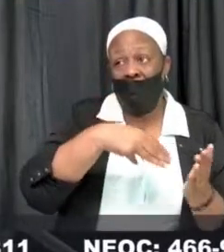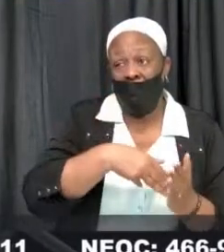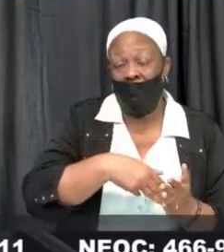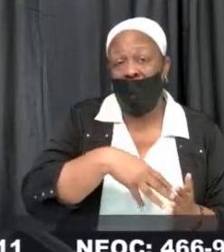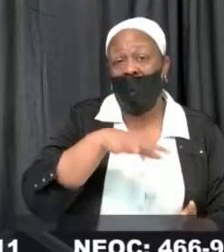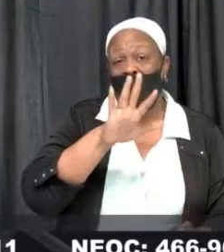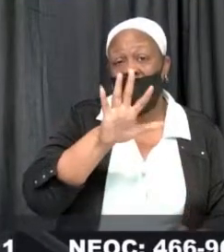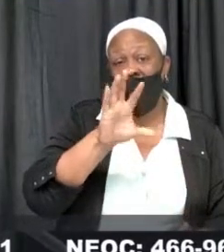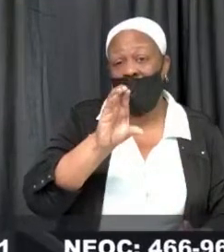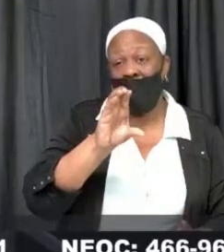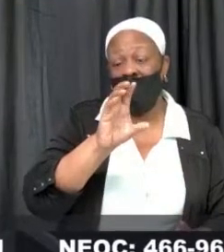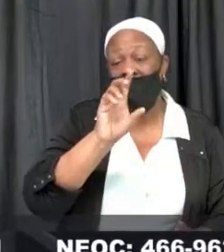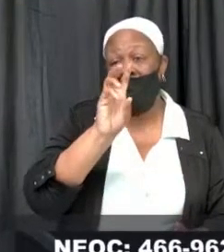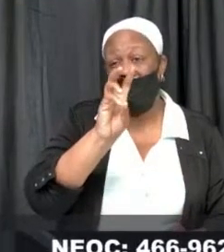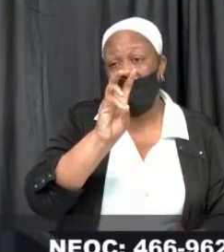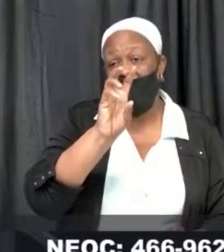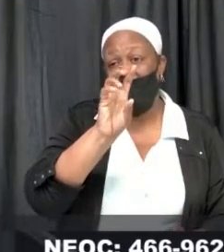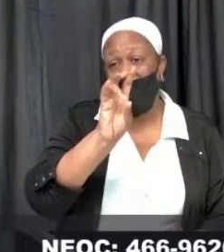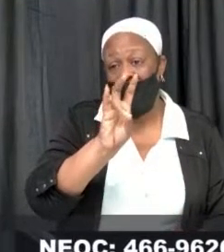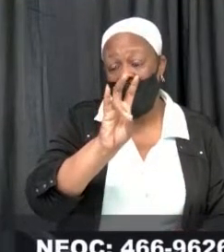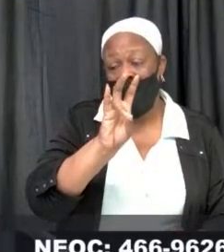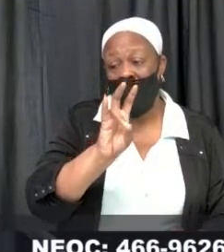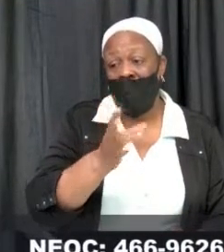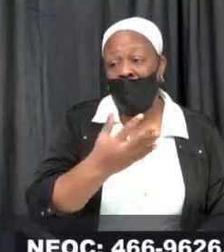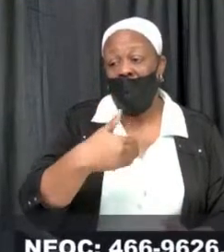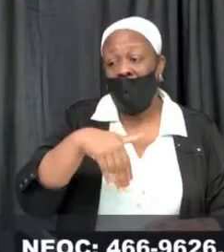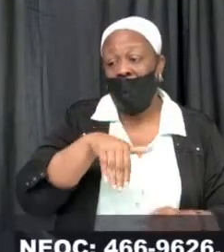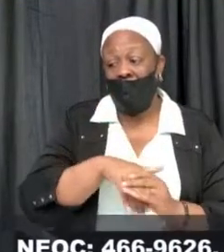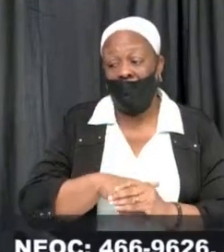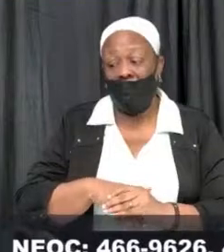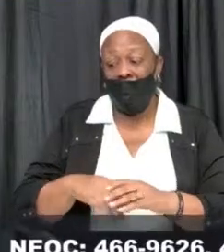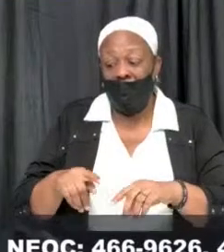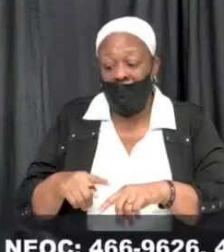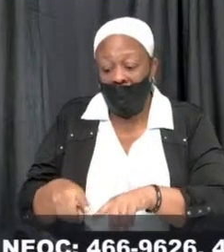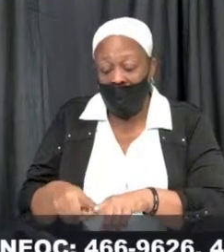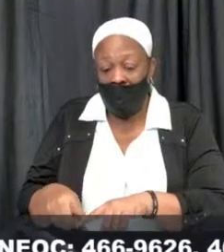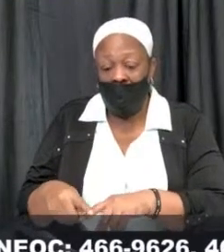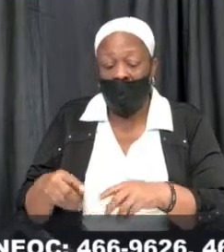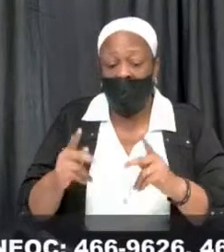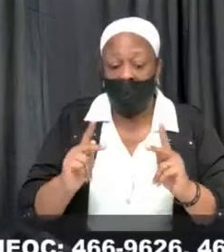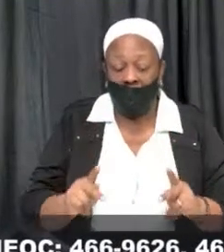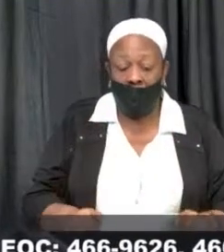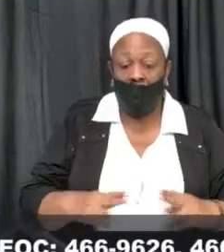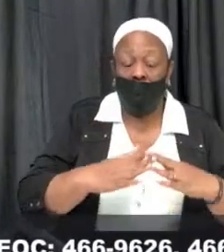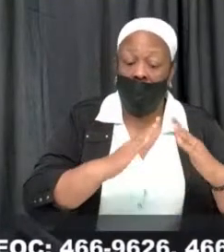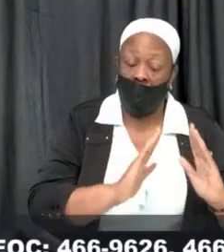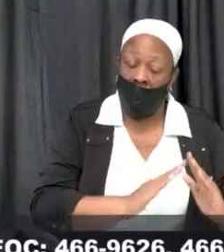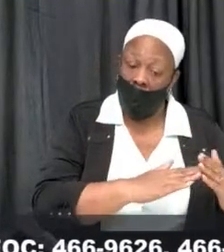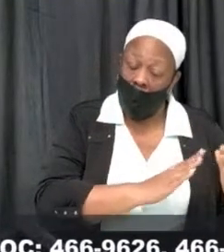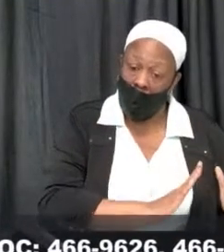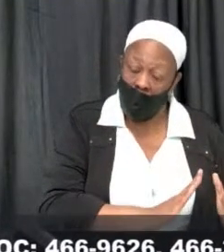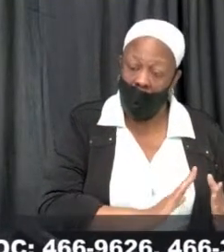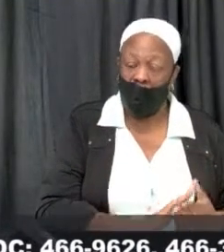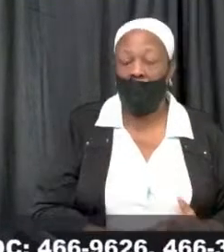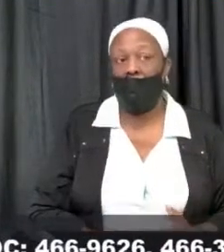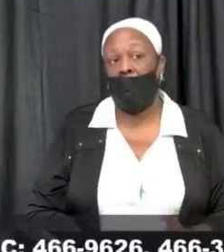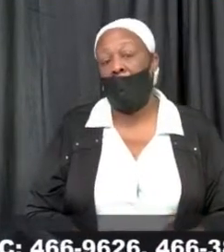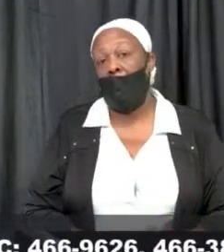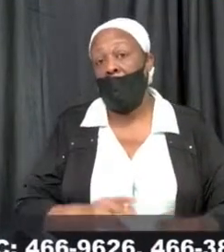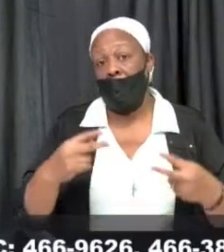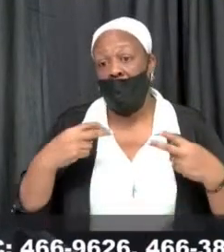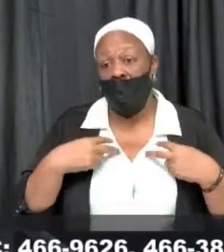6,567 persons are staying in private shelters, meaning they're either staying with friends or family in their